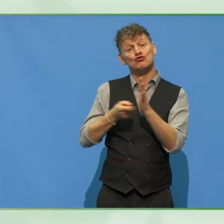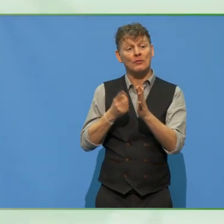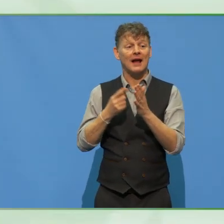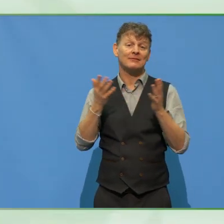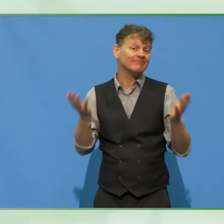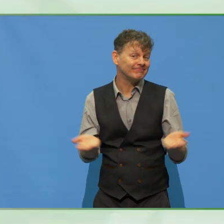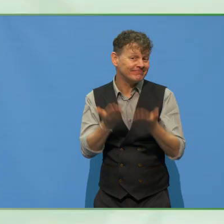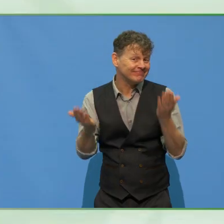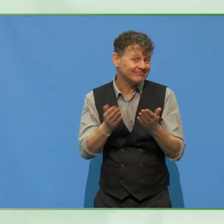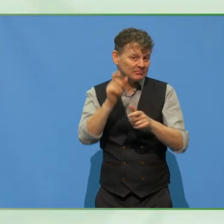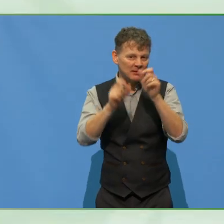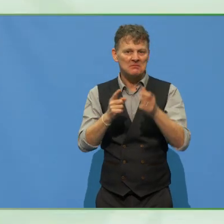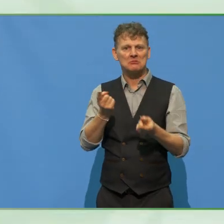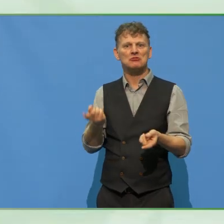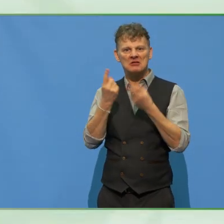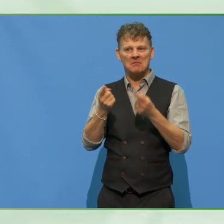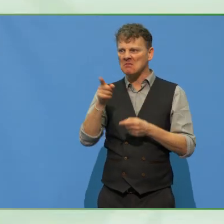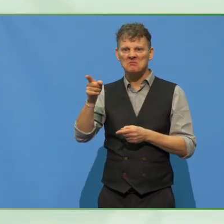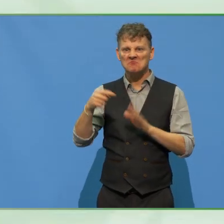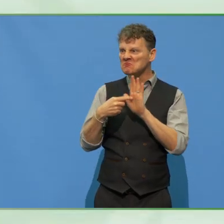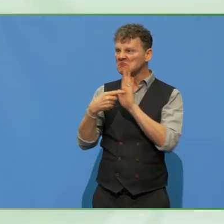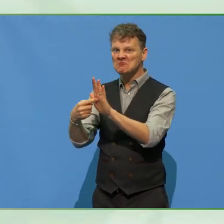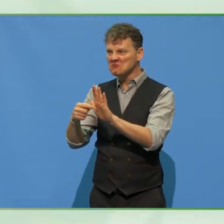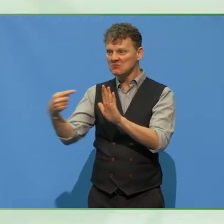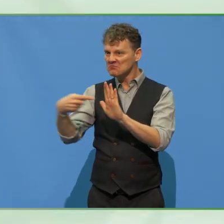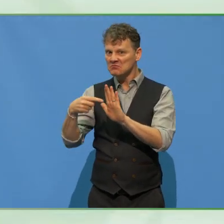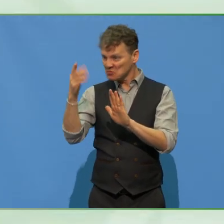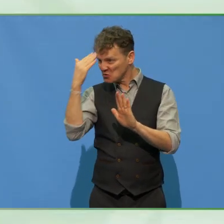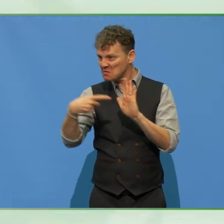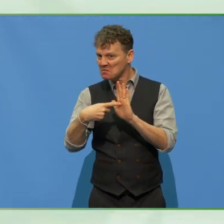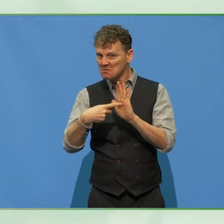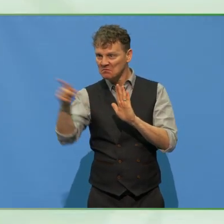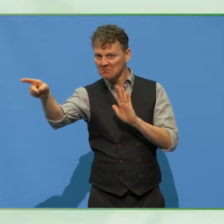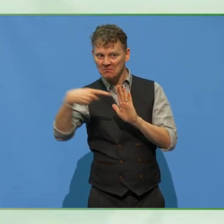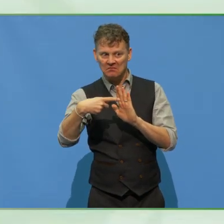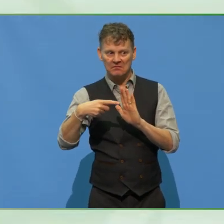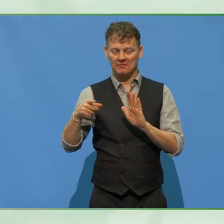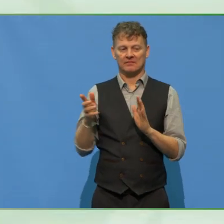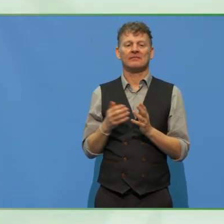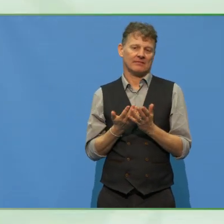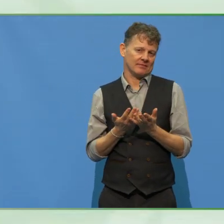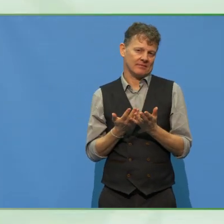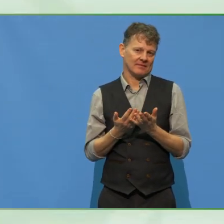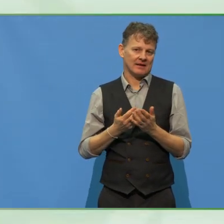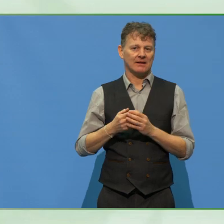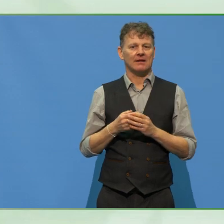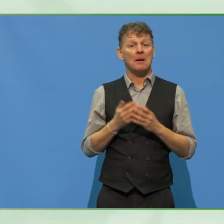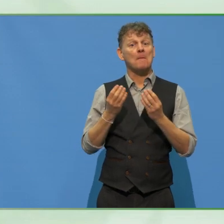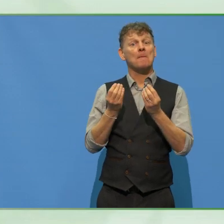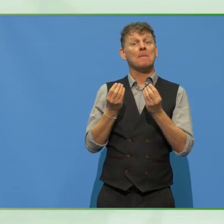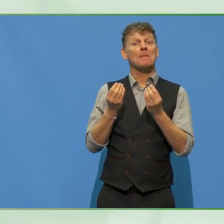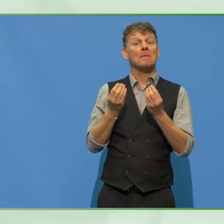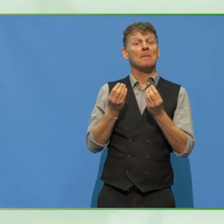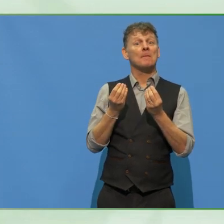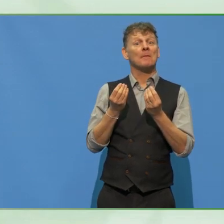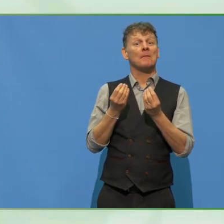thinking of different models that work, or have you met Jenny Lefrak? Did you know Microsoft have a Chief Accessibility Officer? And while there are many businesses in particular,